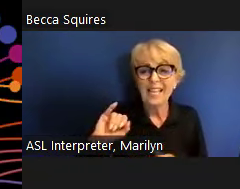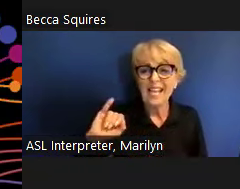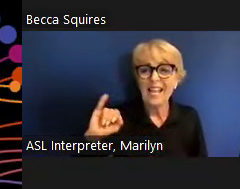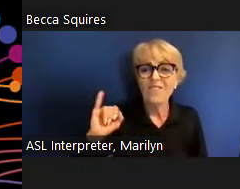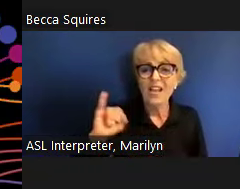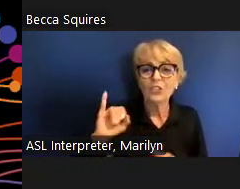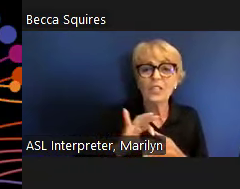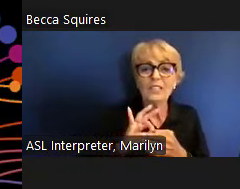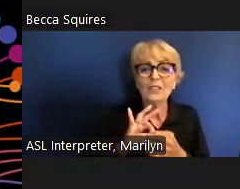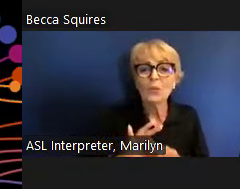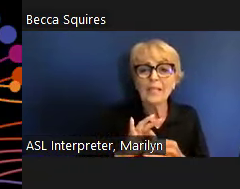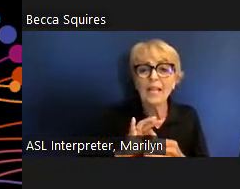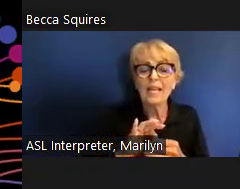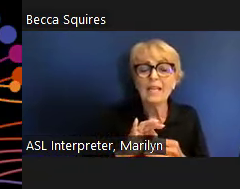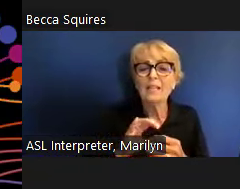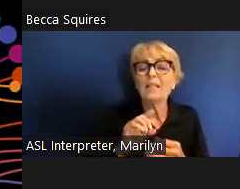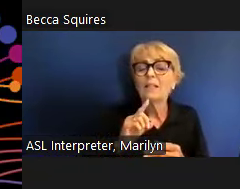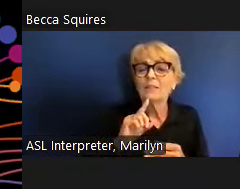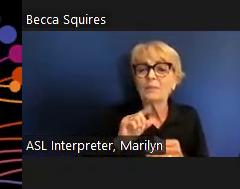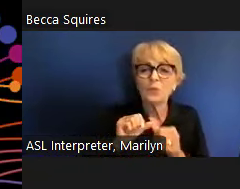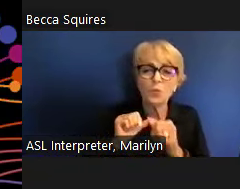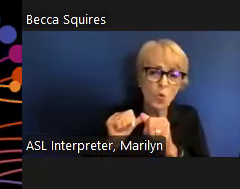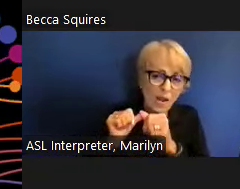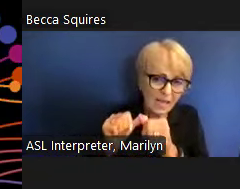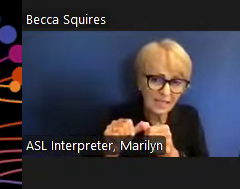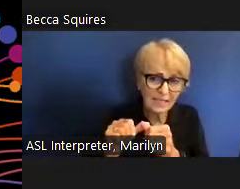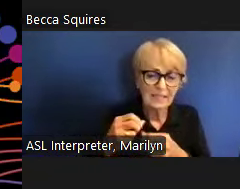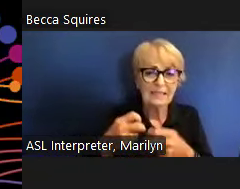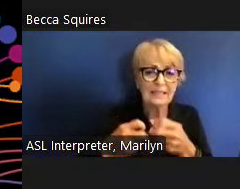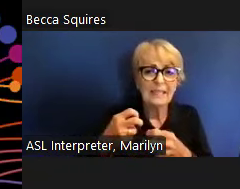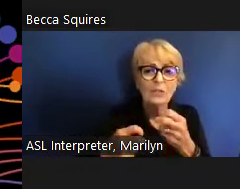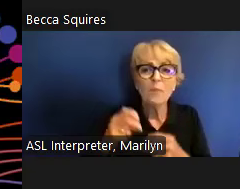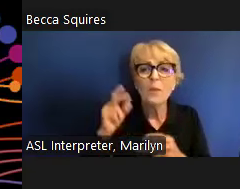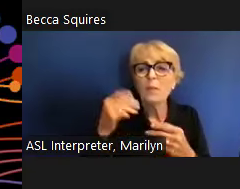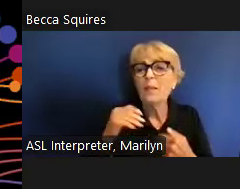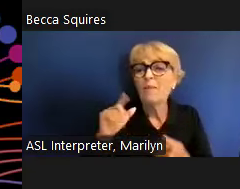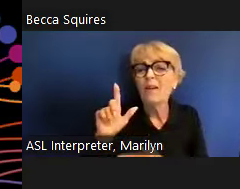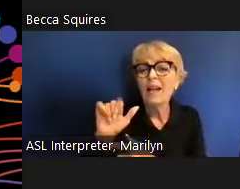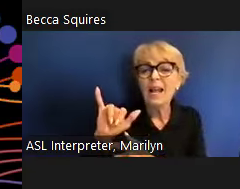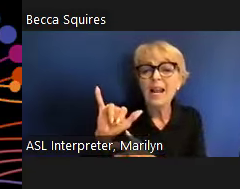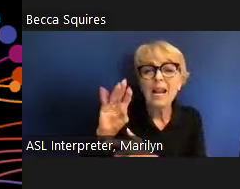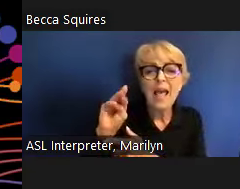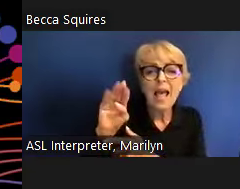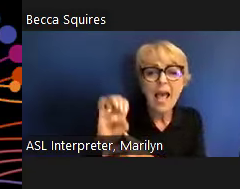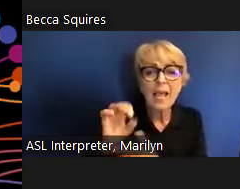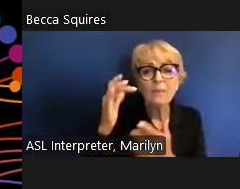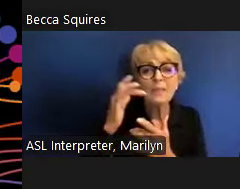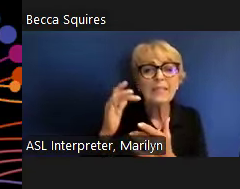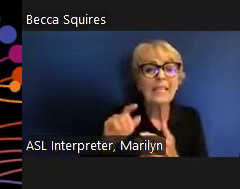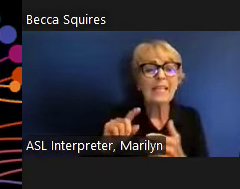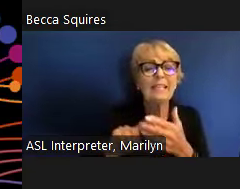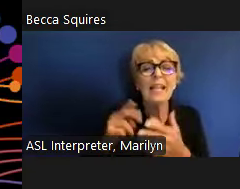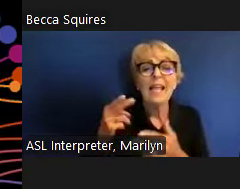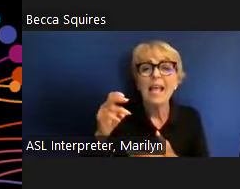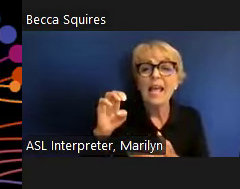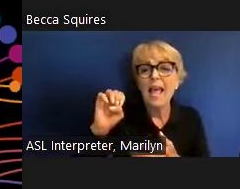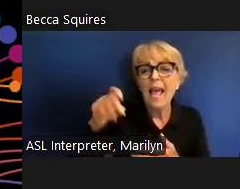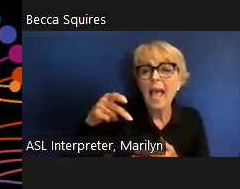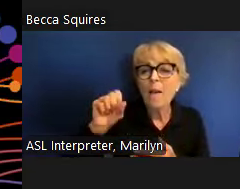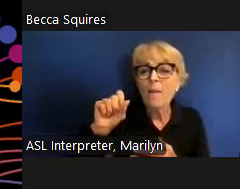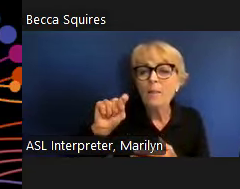infection-associated chronic syndrome. And so people would have Lyme disease, or they would have Epstein-Barr virus, and they would